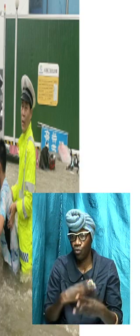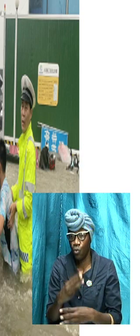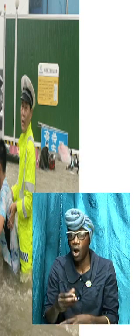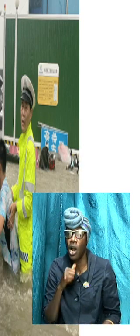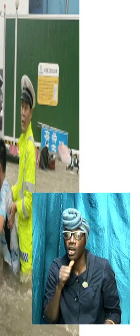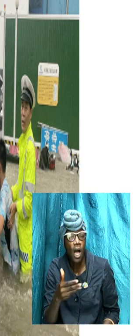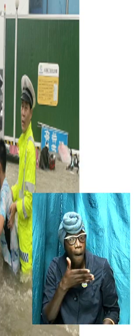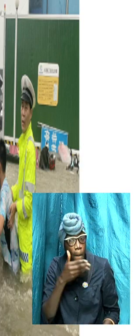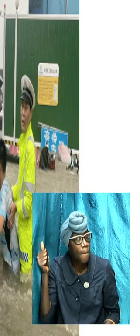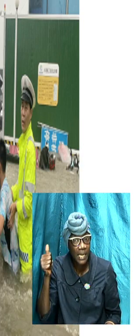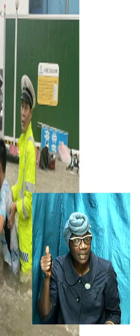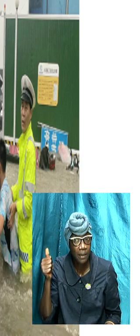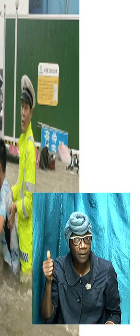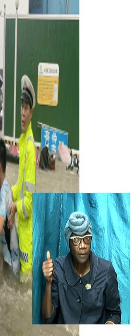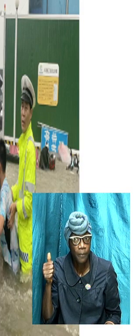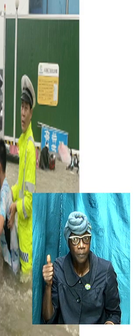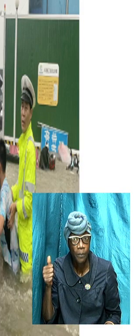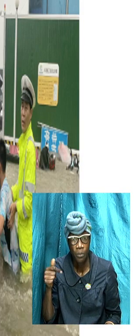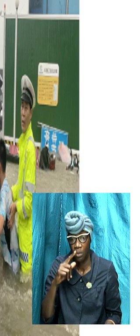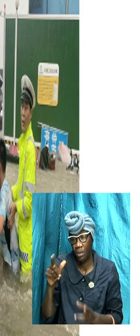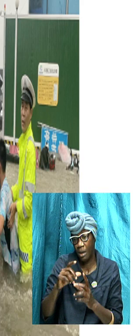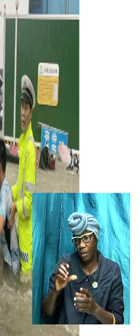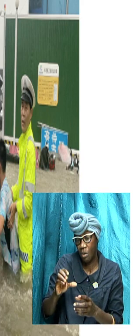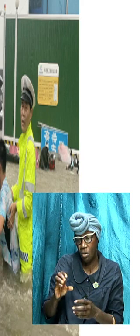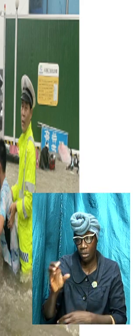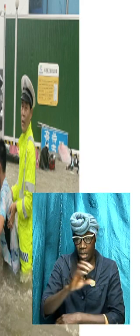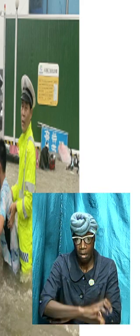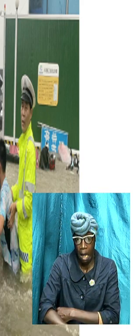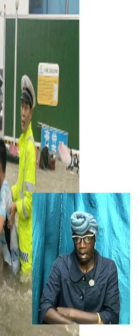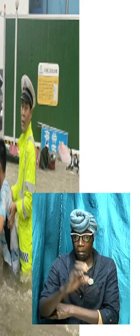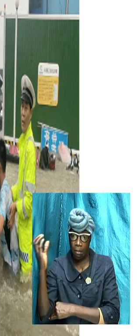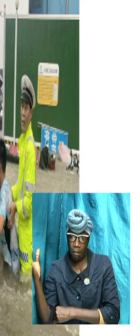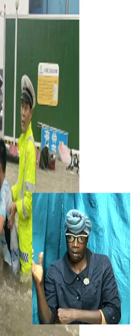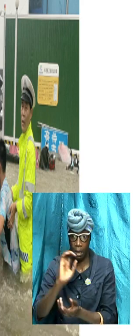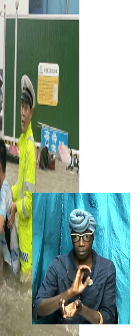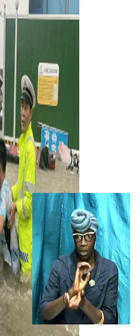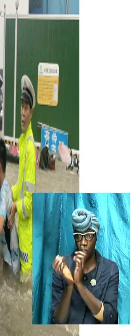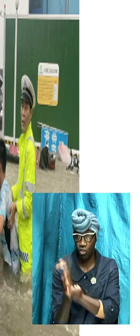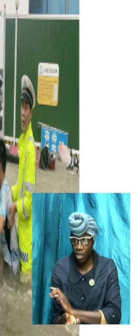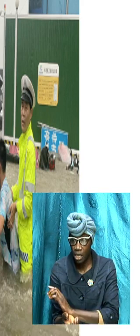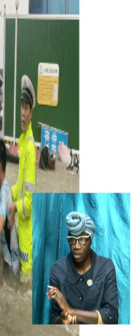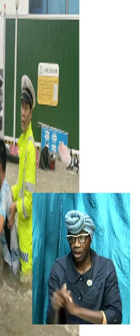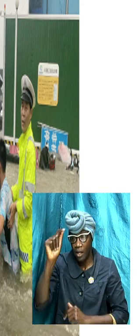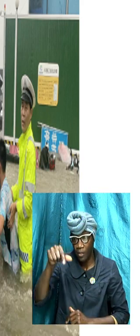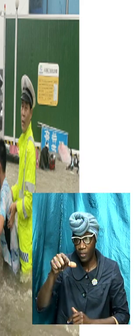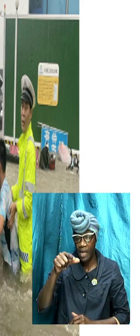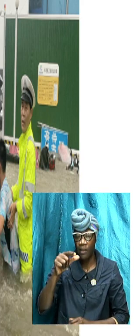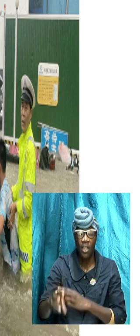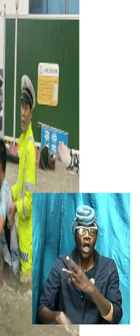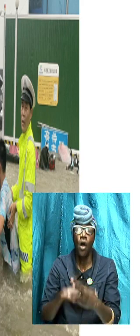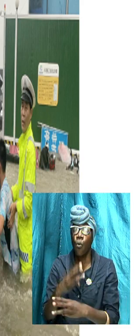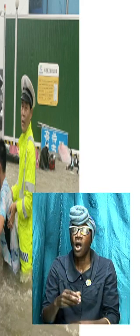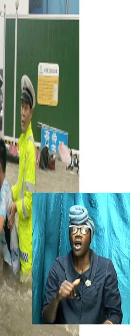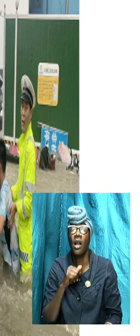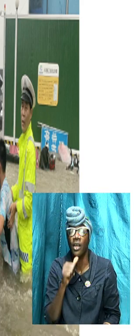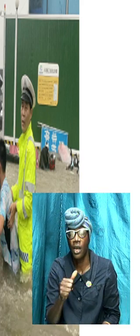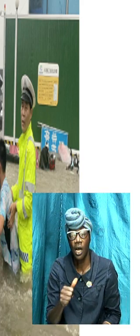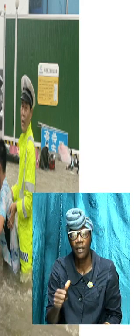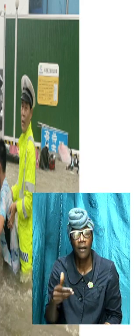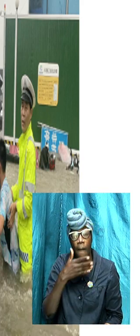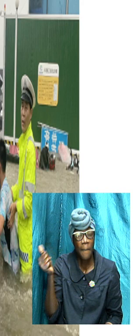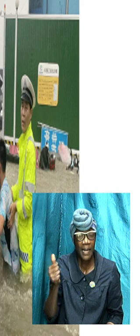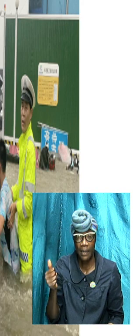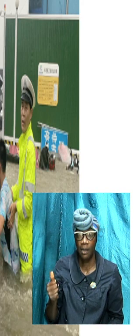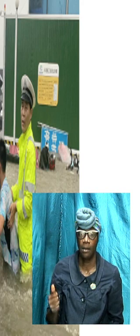better. Amen. They talk about climate change and what the world is not getting any better. Why should I put my hope